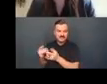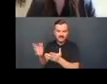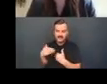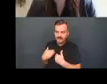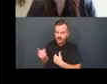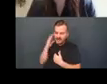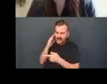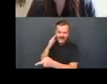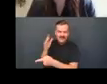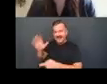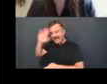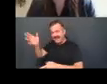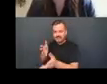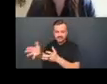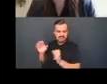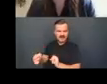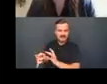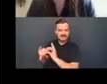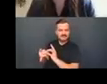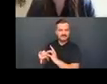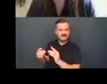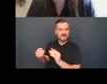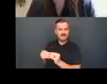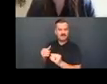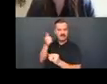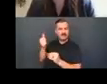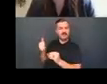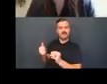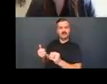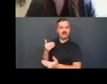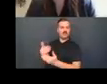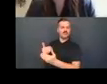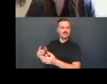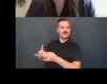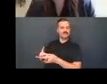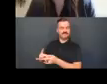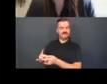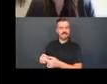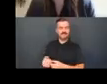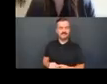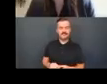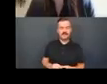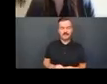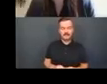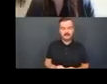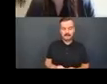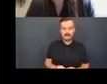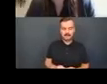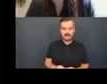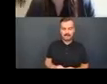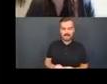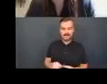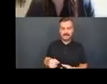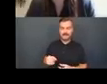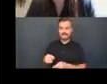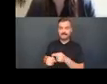and can thus relate to the patient with a greater degree of intimacy. Rather than treating the at-home